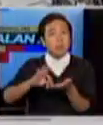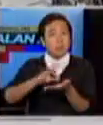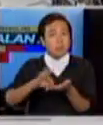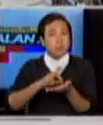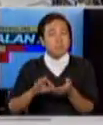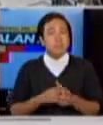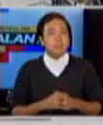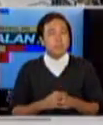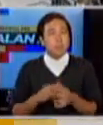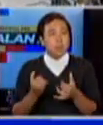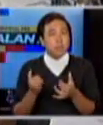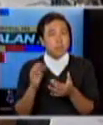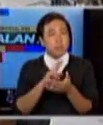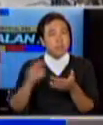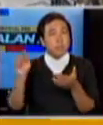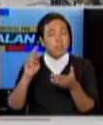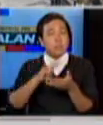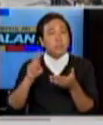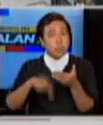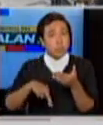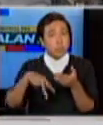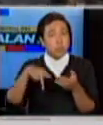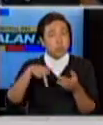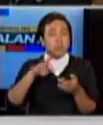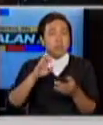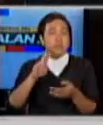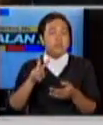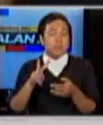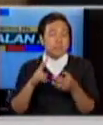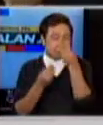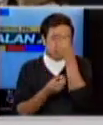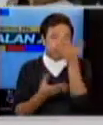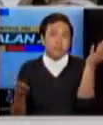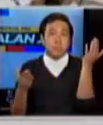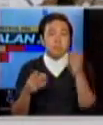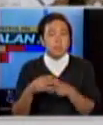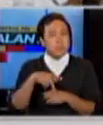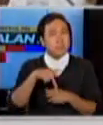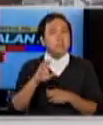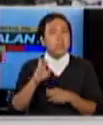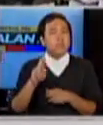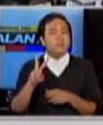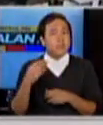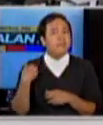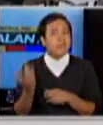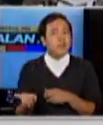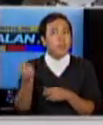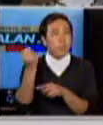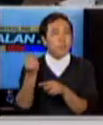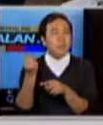The results that PPCRV is announcing, PPCRV has its own application,